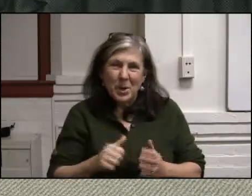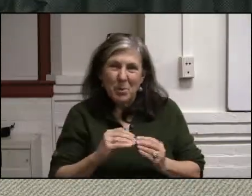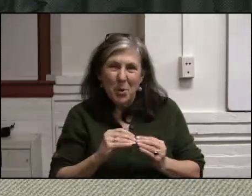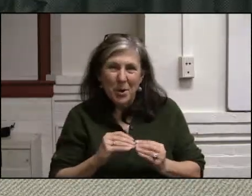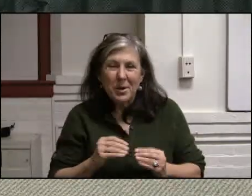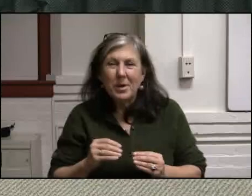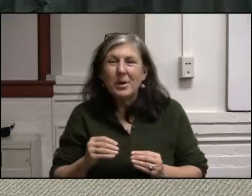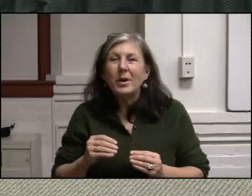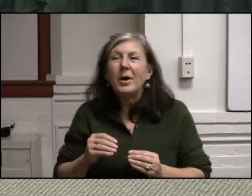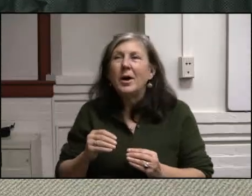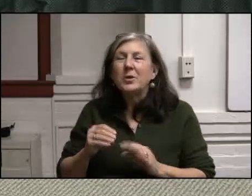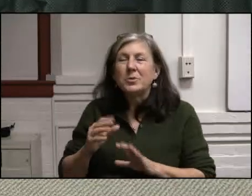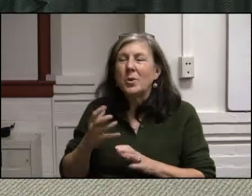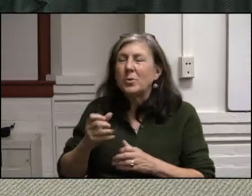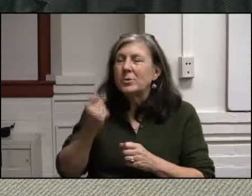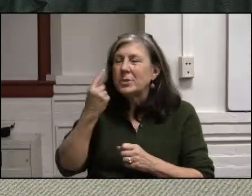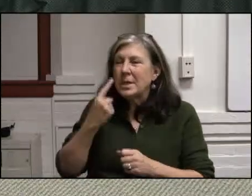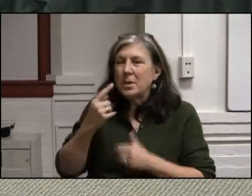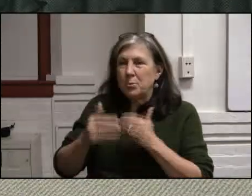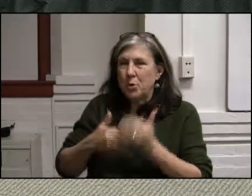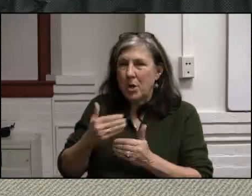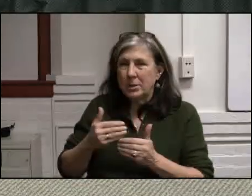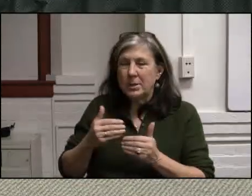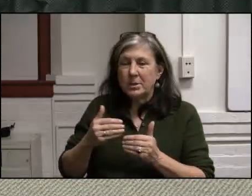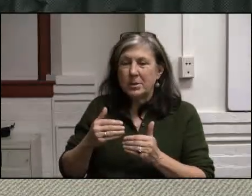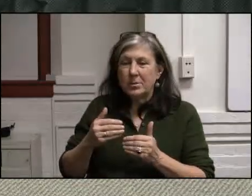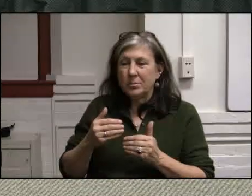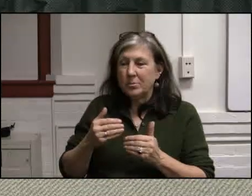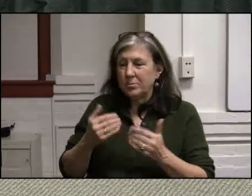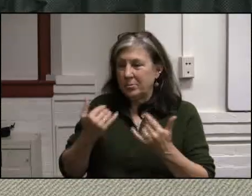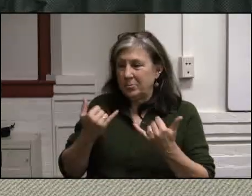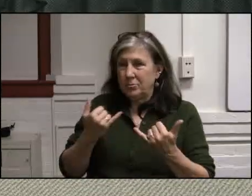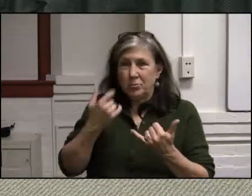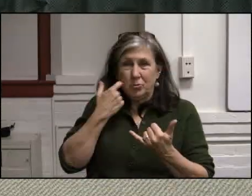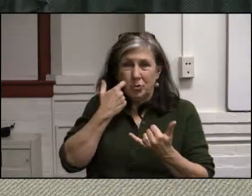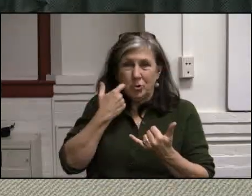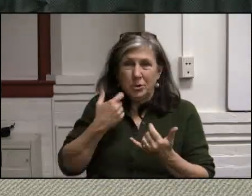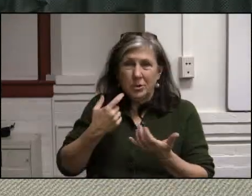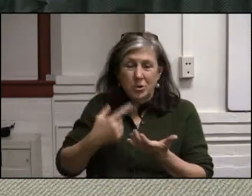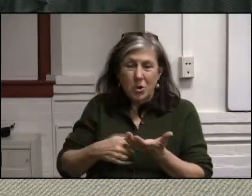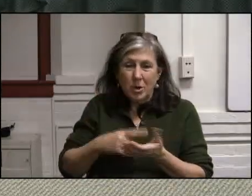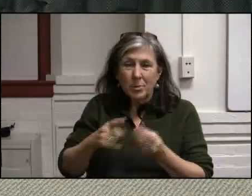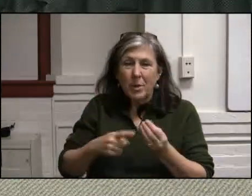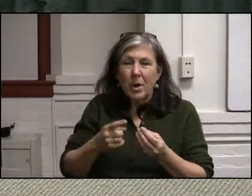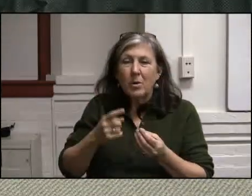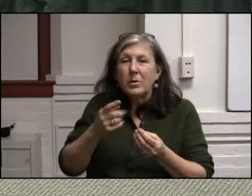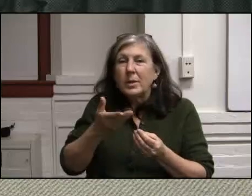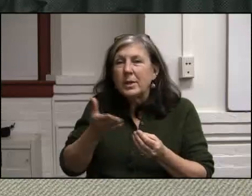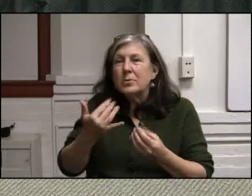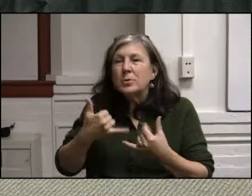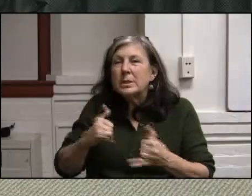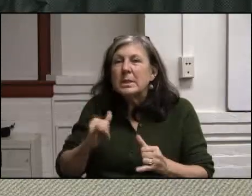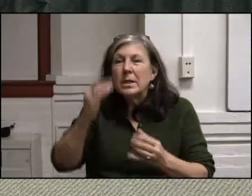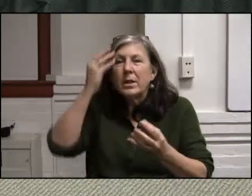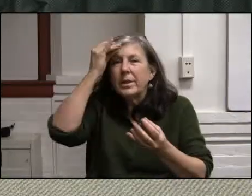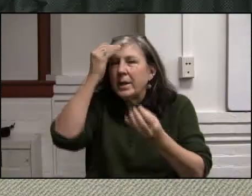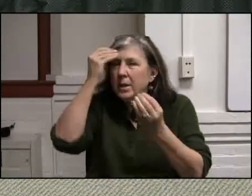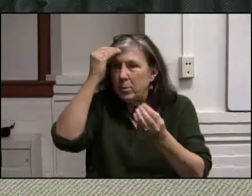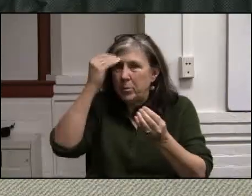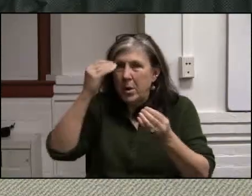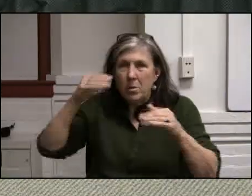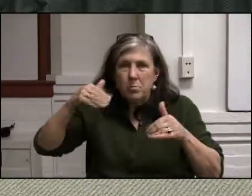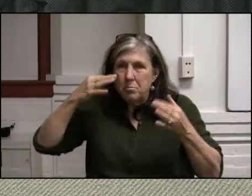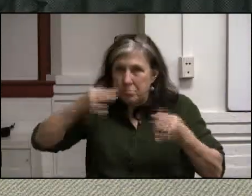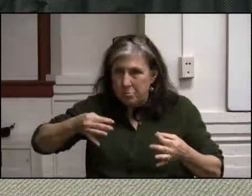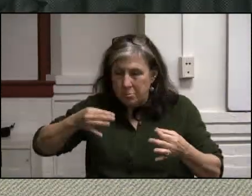let me just understand the process here. So this was sort of like an overview of the things we're still thinking about. Correct. And